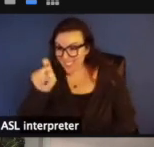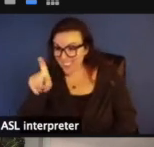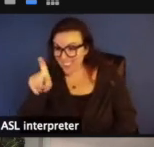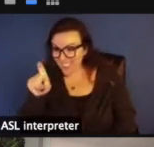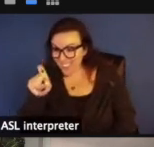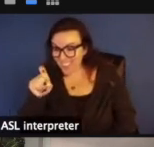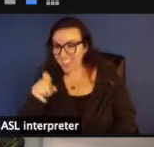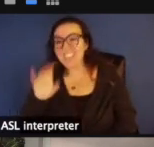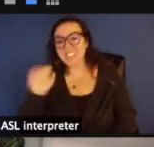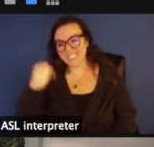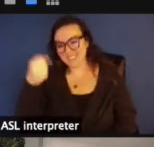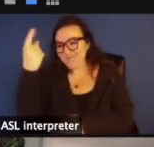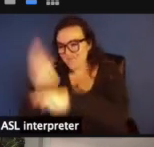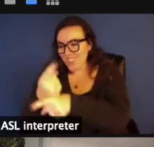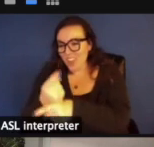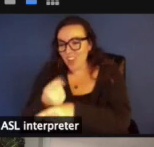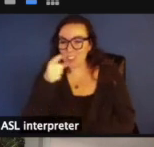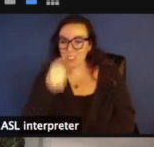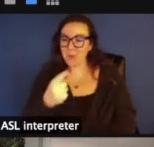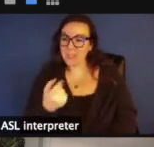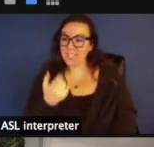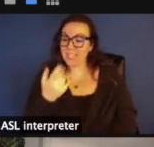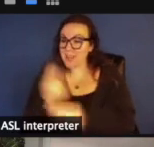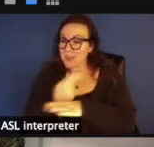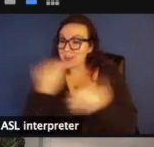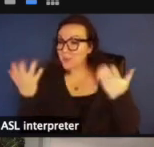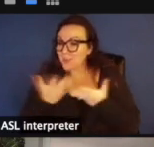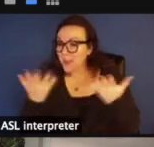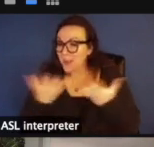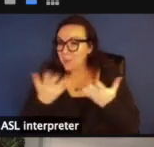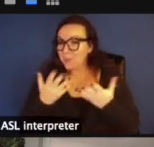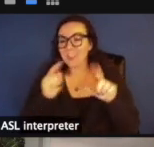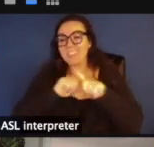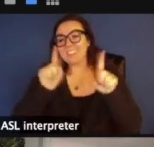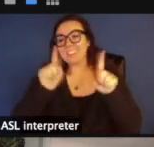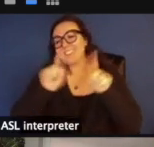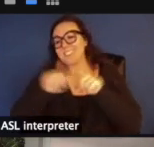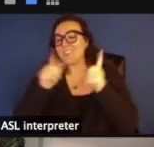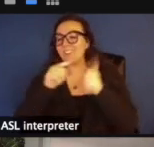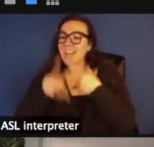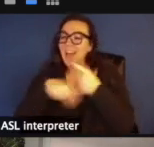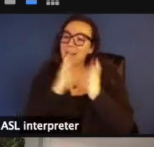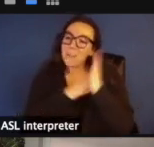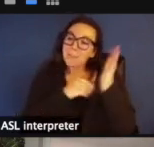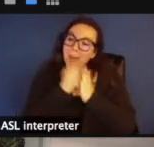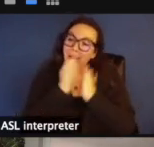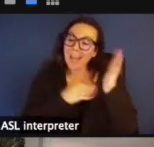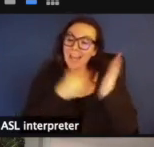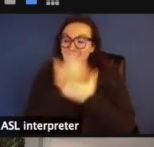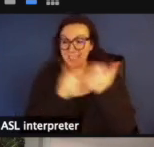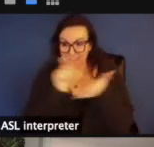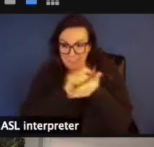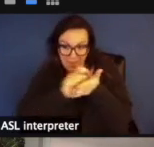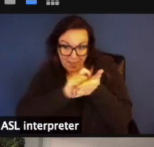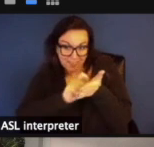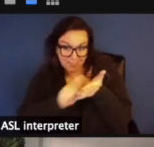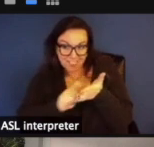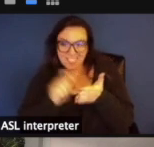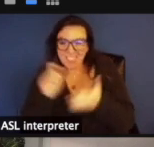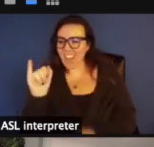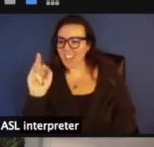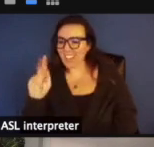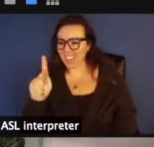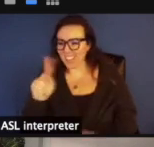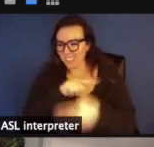right? That's correct. So he likes to use lots of different kinds of paint. He likes to use pencils and he likes to use ink.